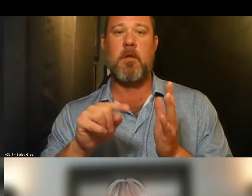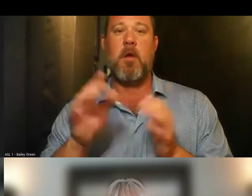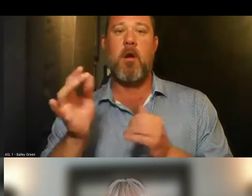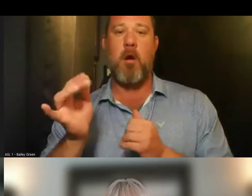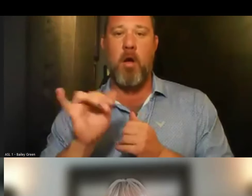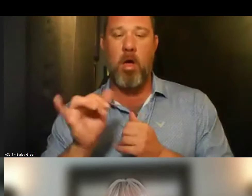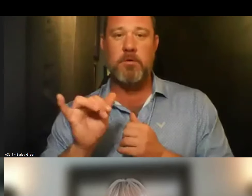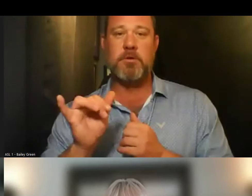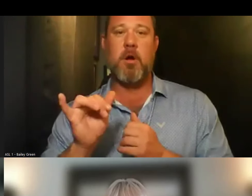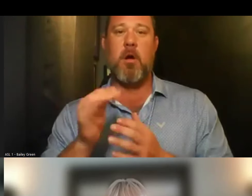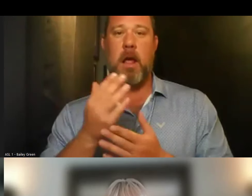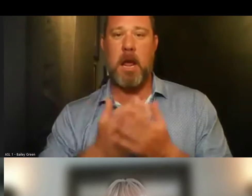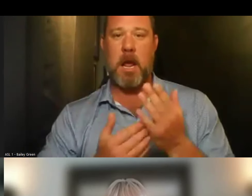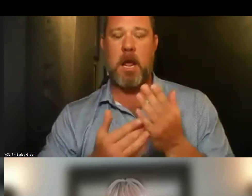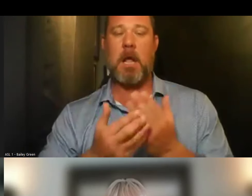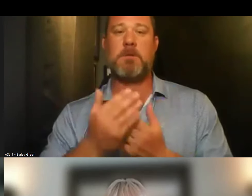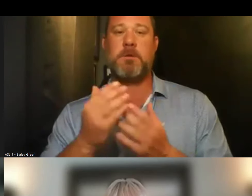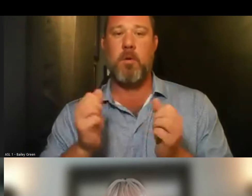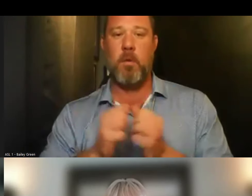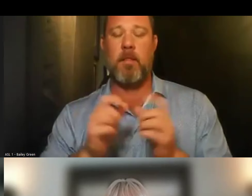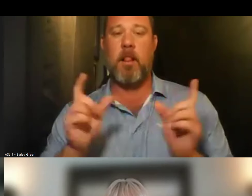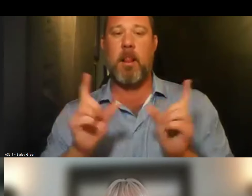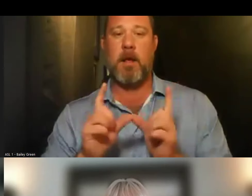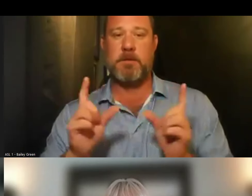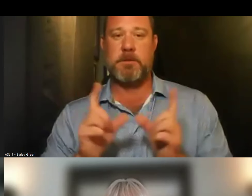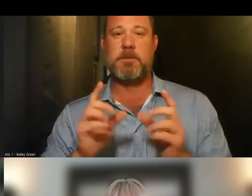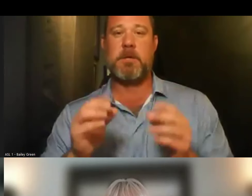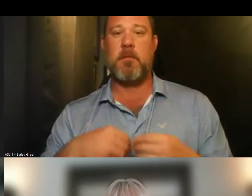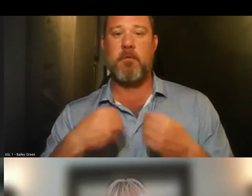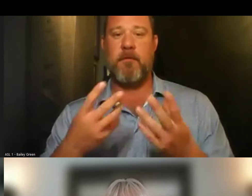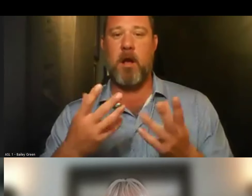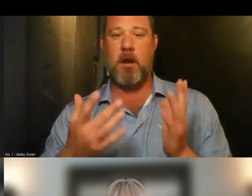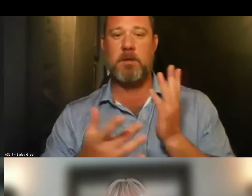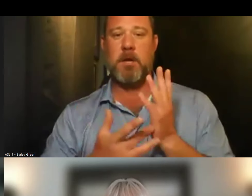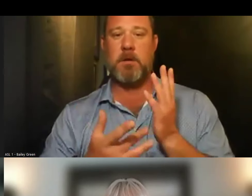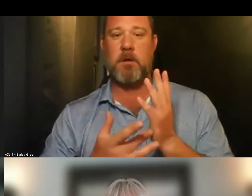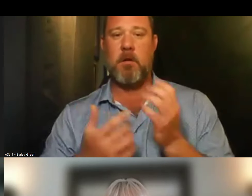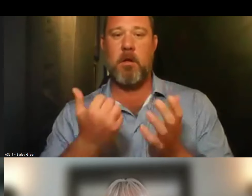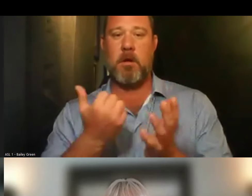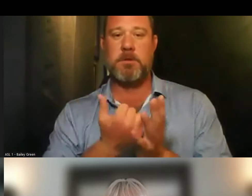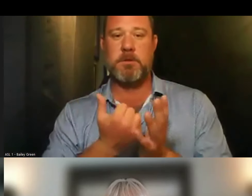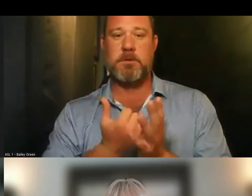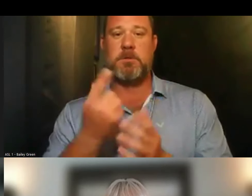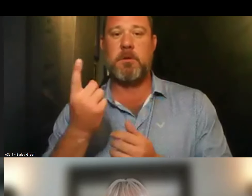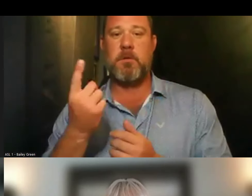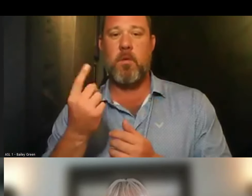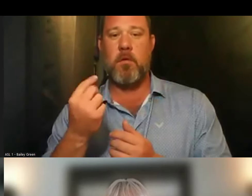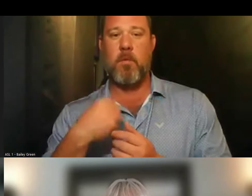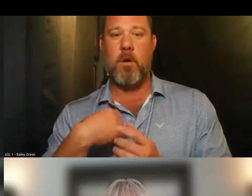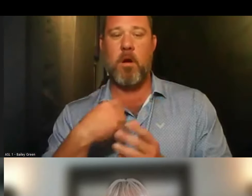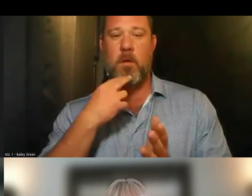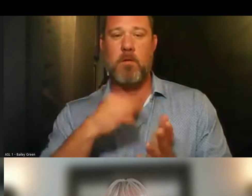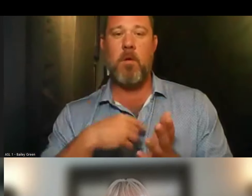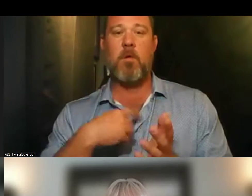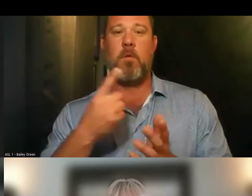also hands-on with the licensee and providing them technical assistance. And then one more thing I'll note is that